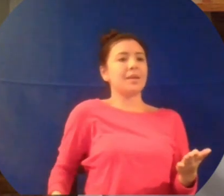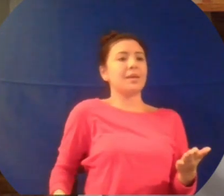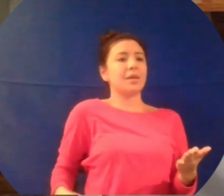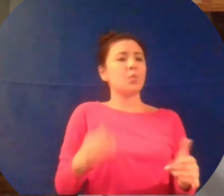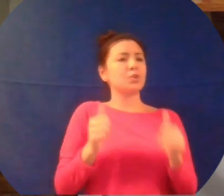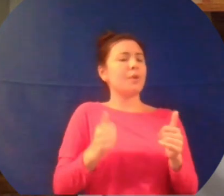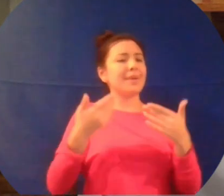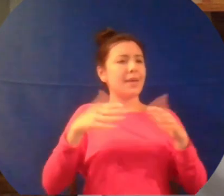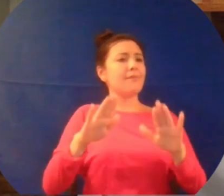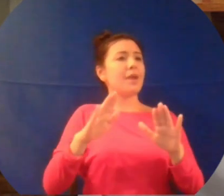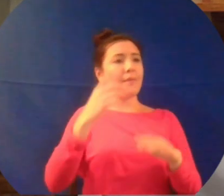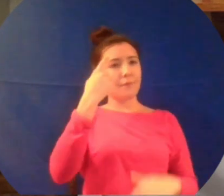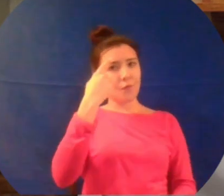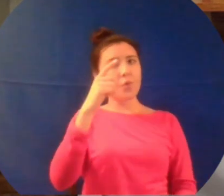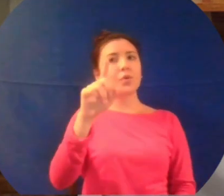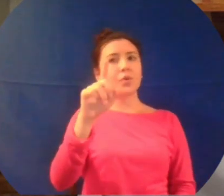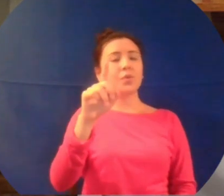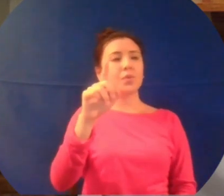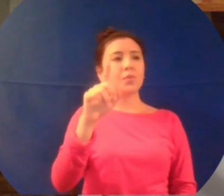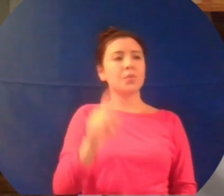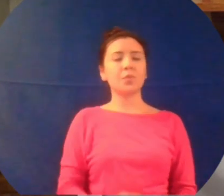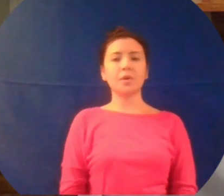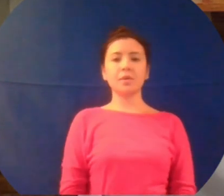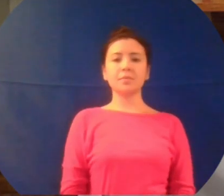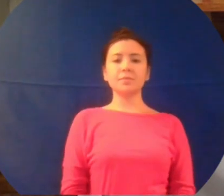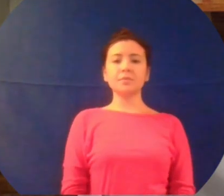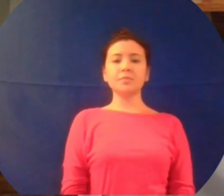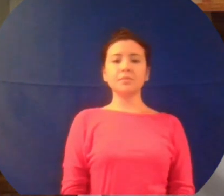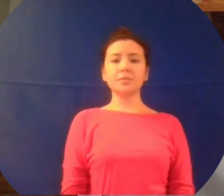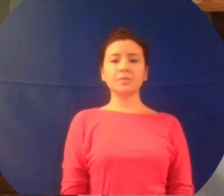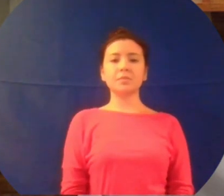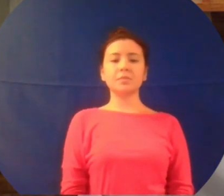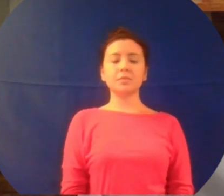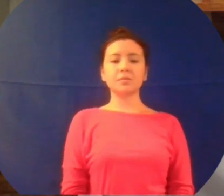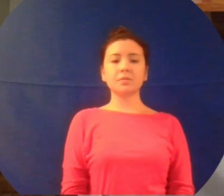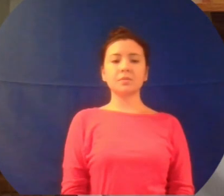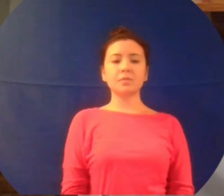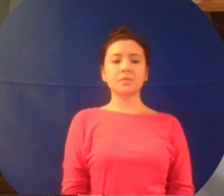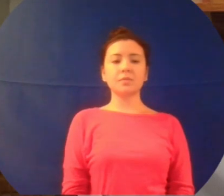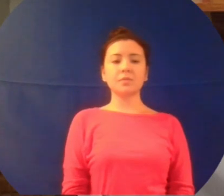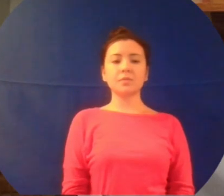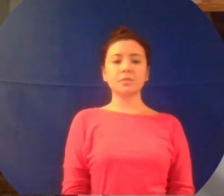body, which will be given up for you."